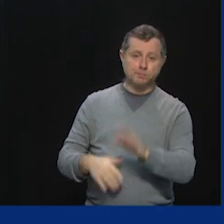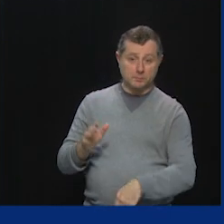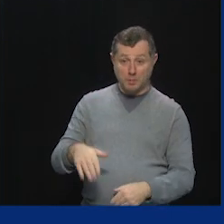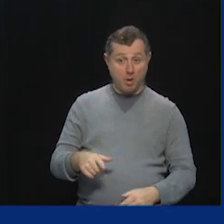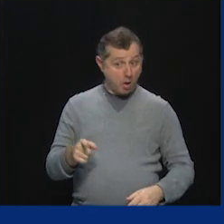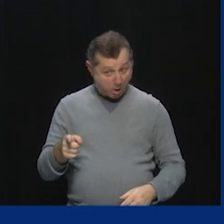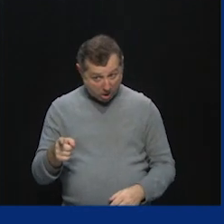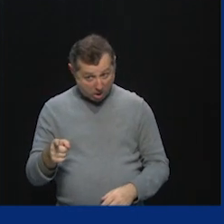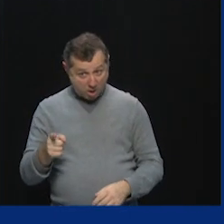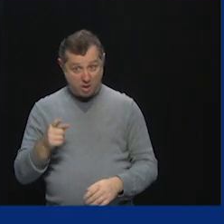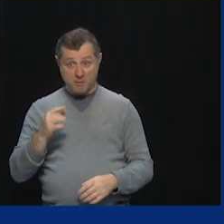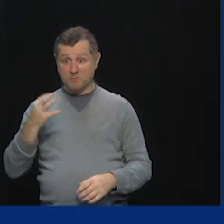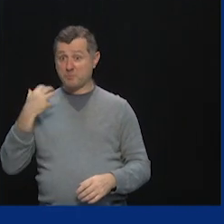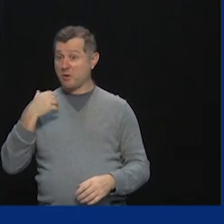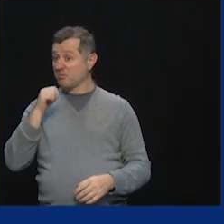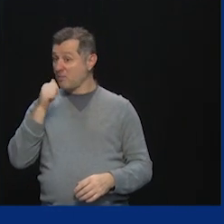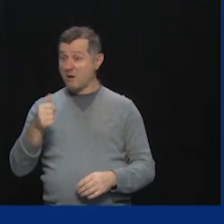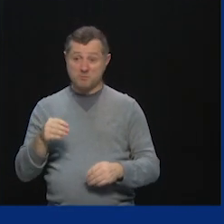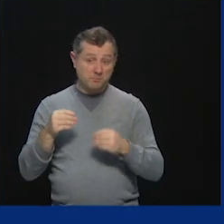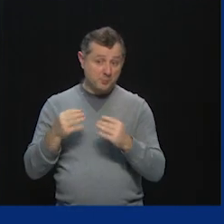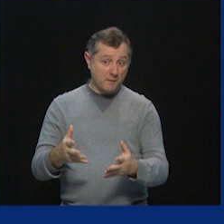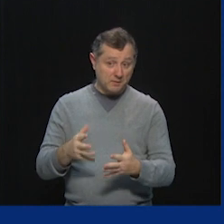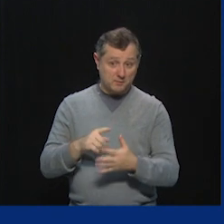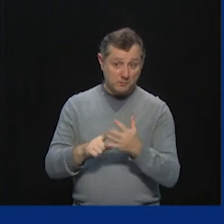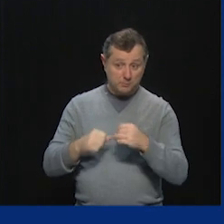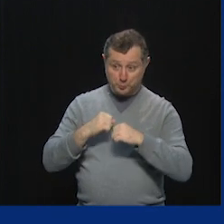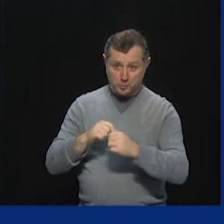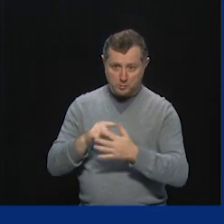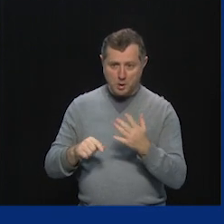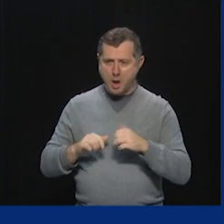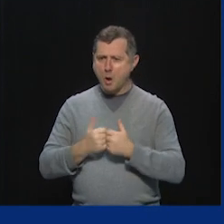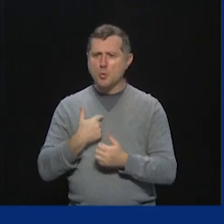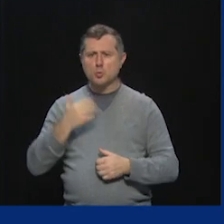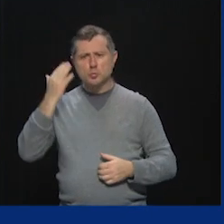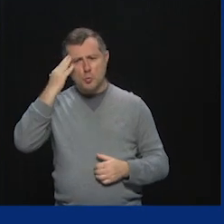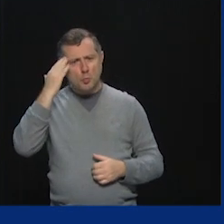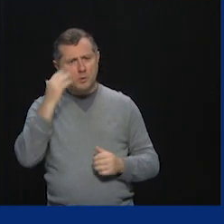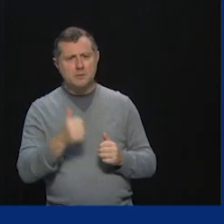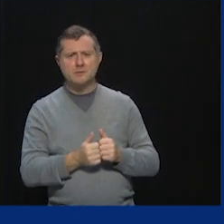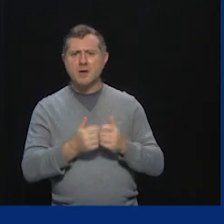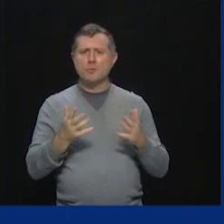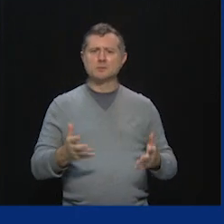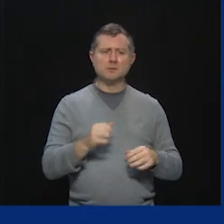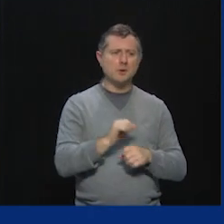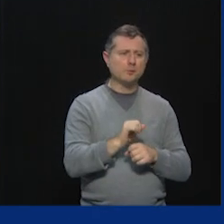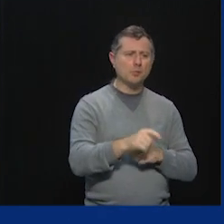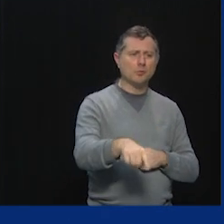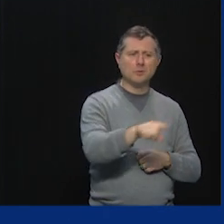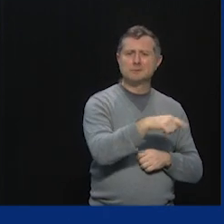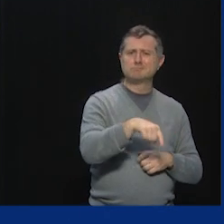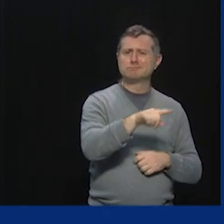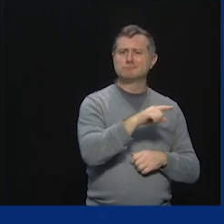protections, how exactly are we going to know that unless we let the workers monitor and make reports about